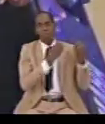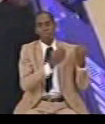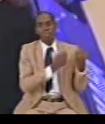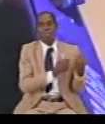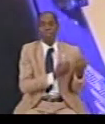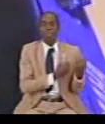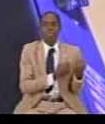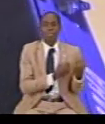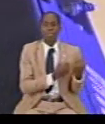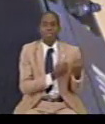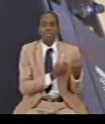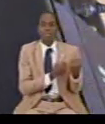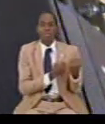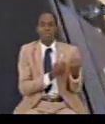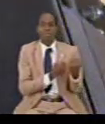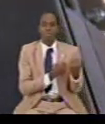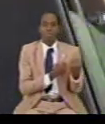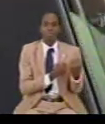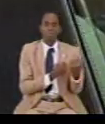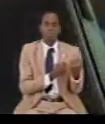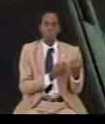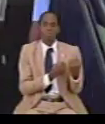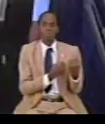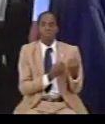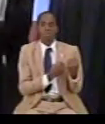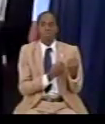of faith.